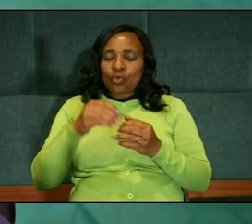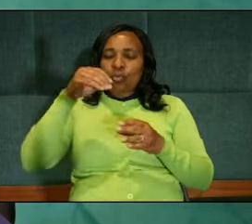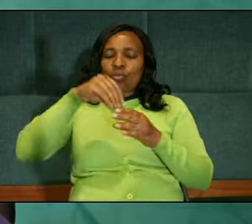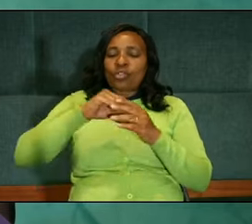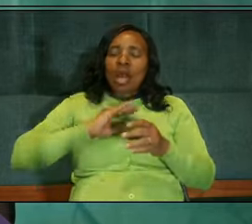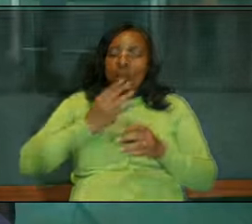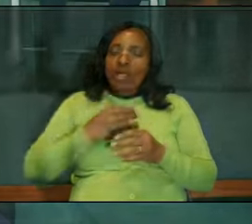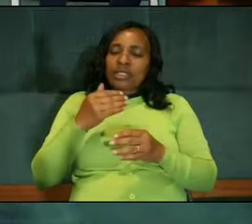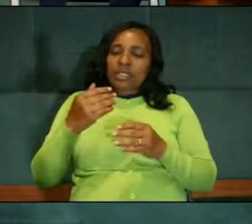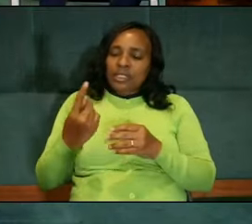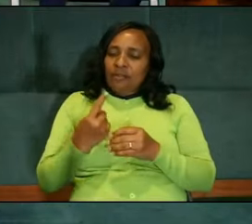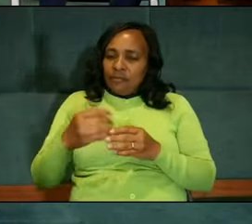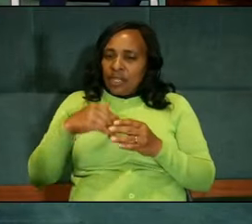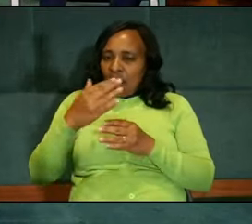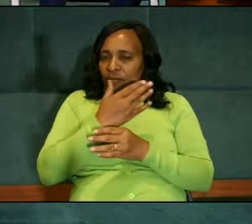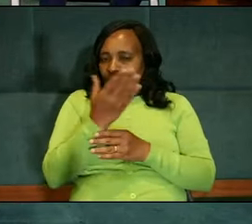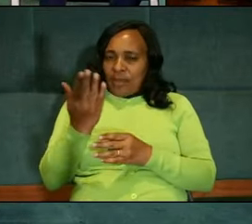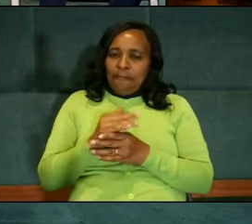out for others.